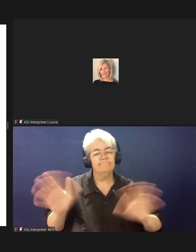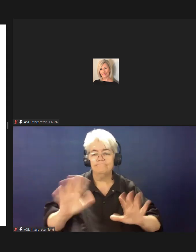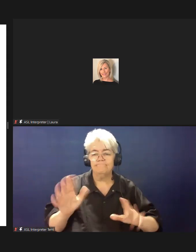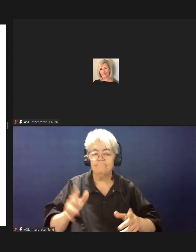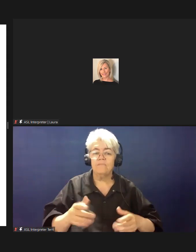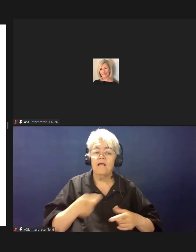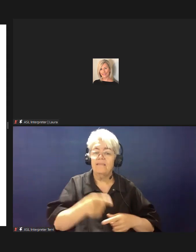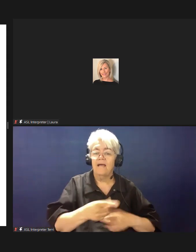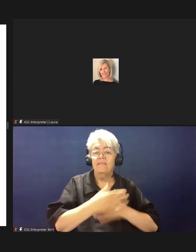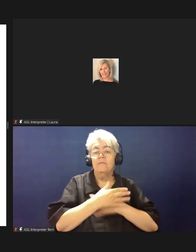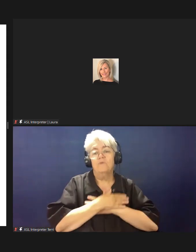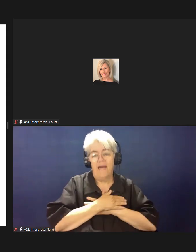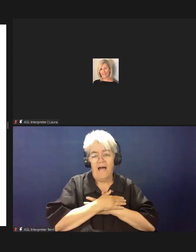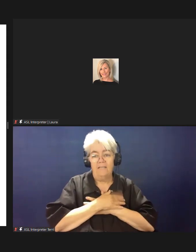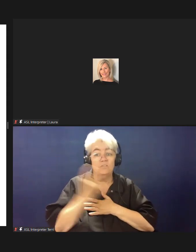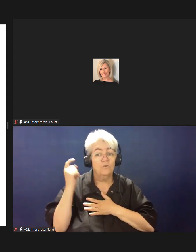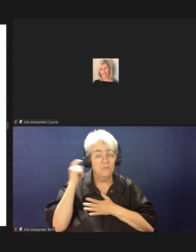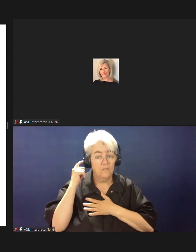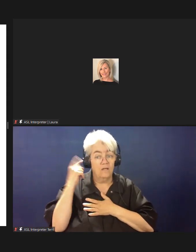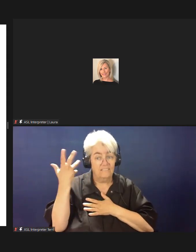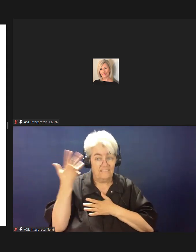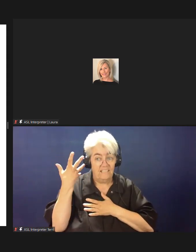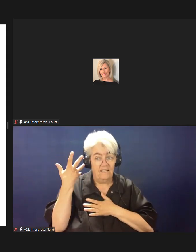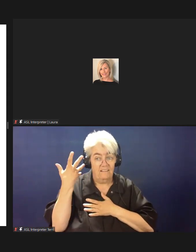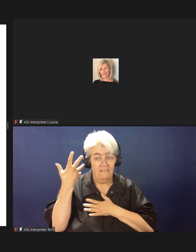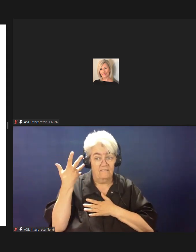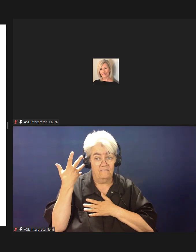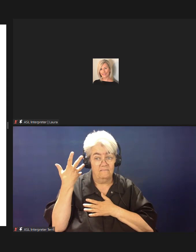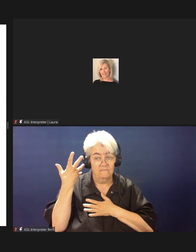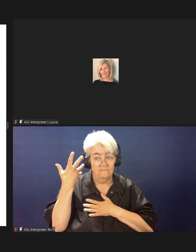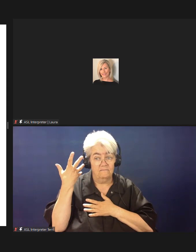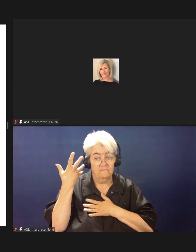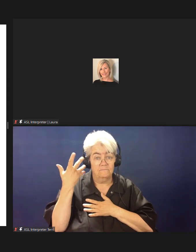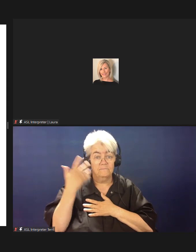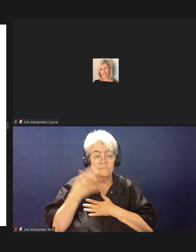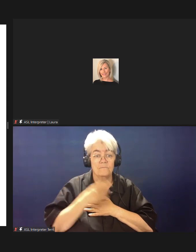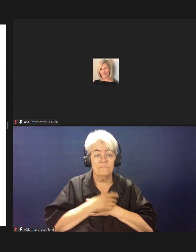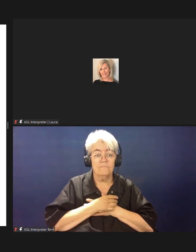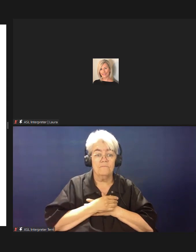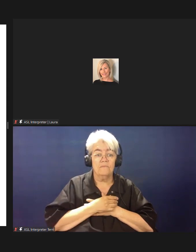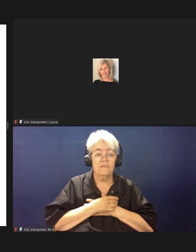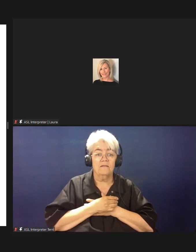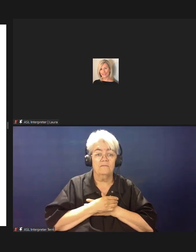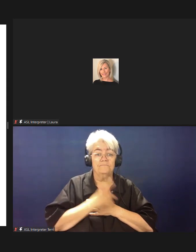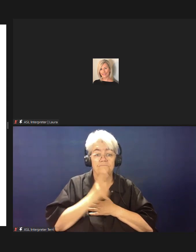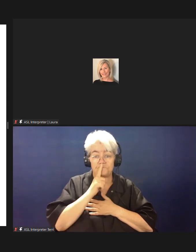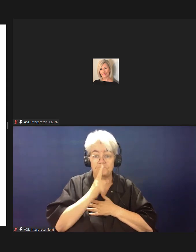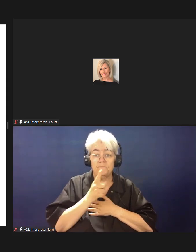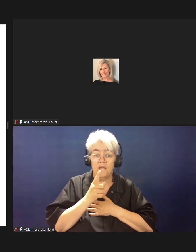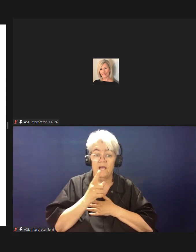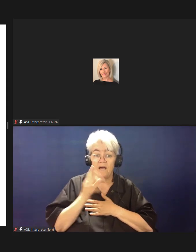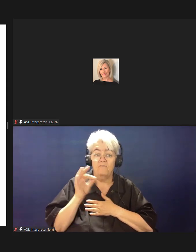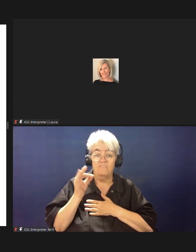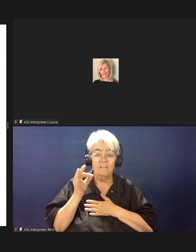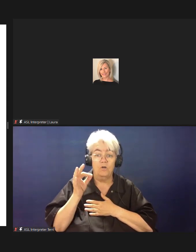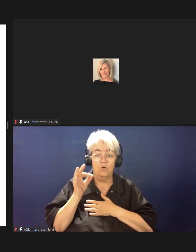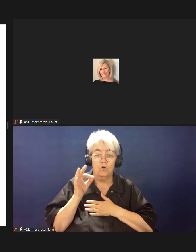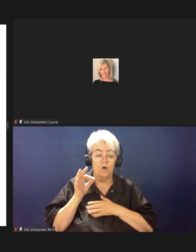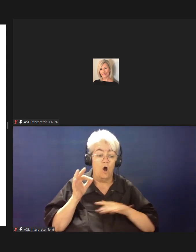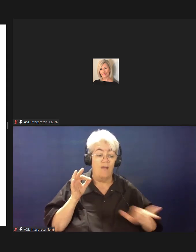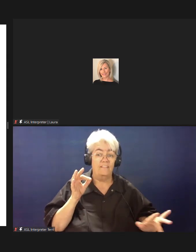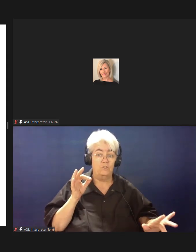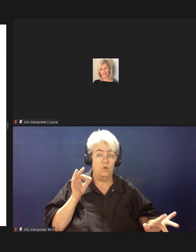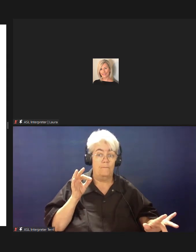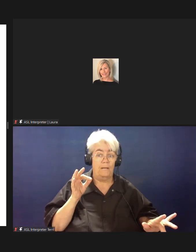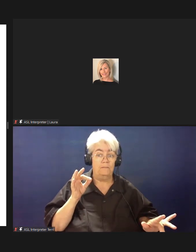child relax with the probe still in the ear. Have your finger close to the start button